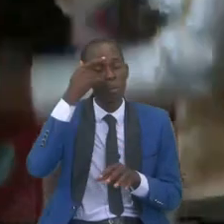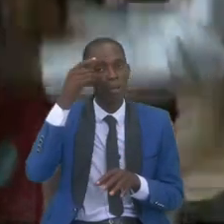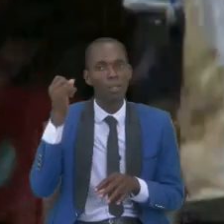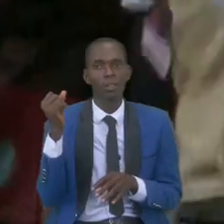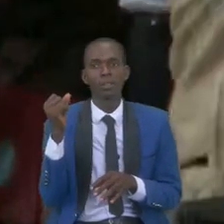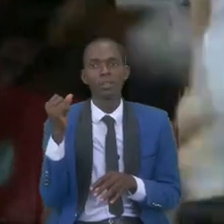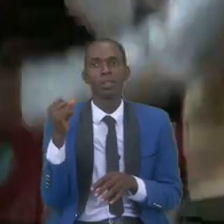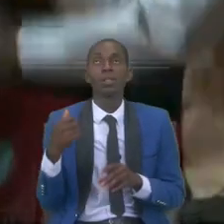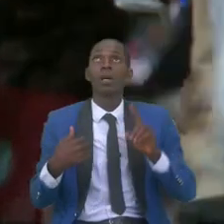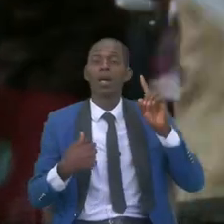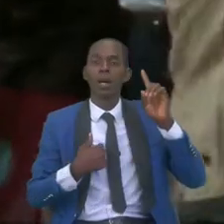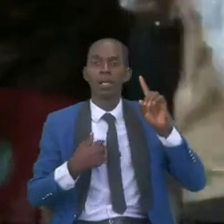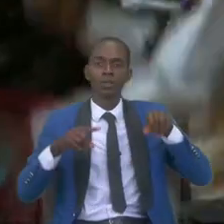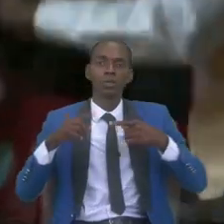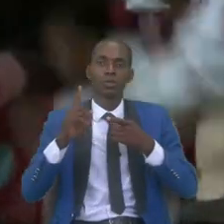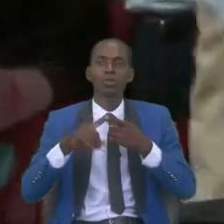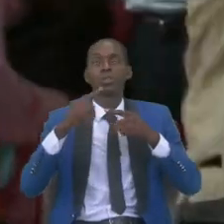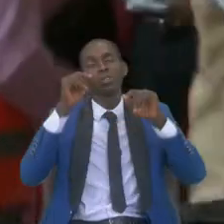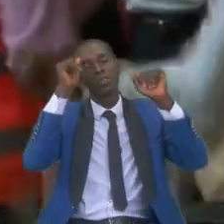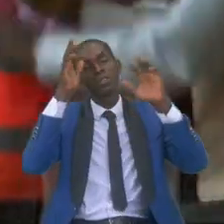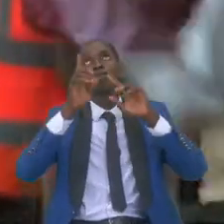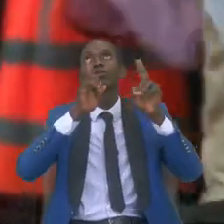because I go to the Father. Tell him,